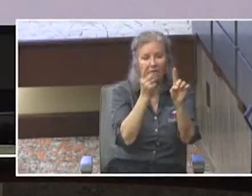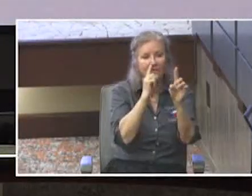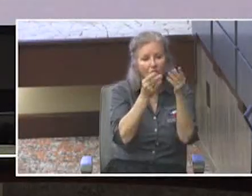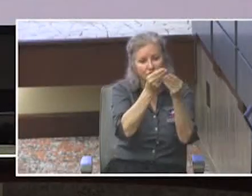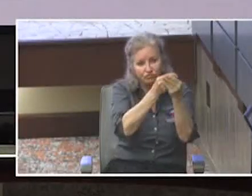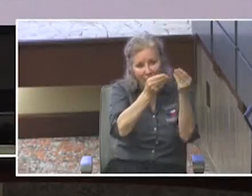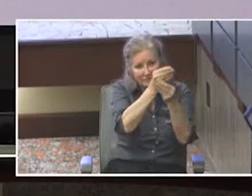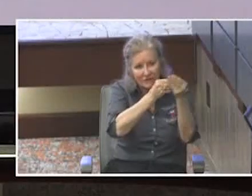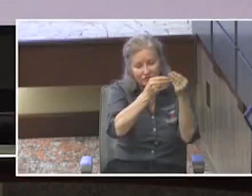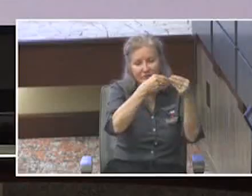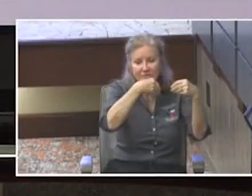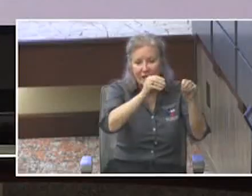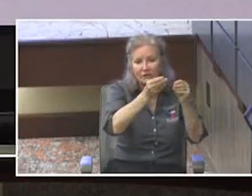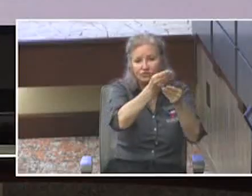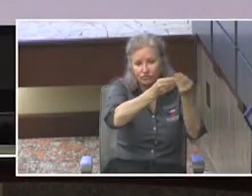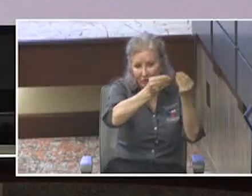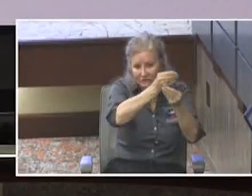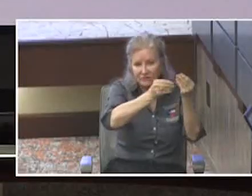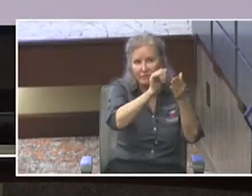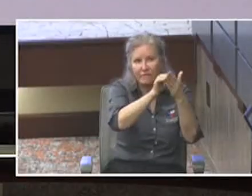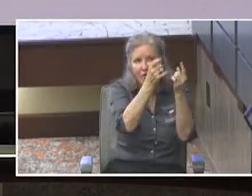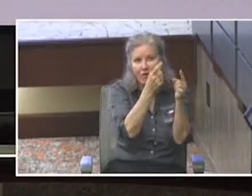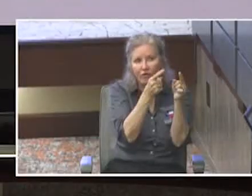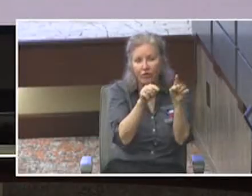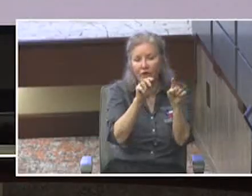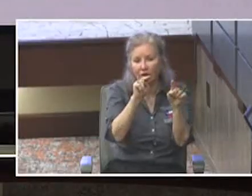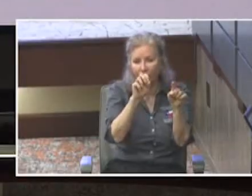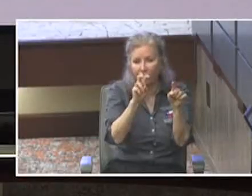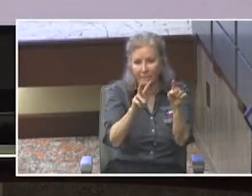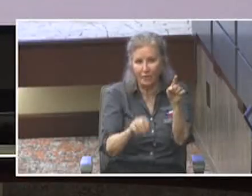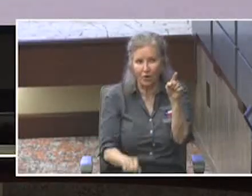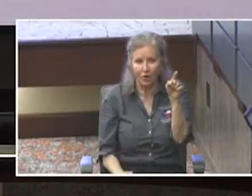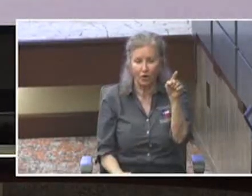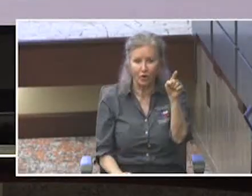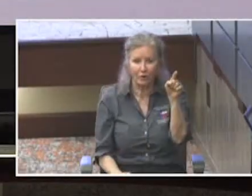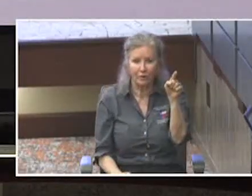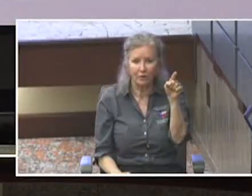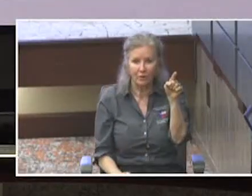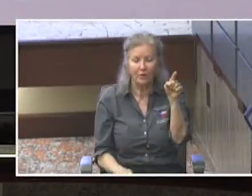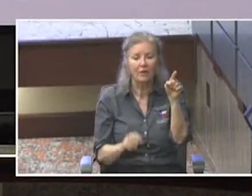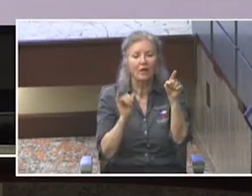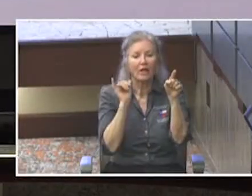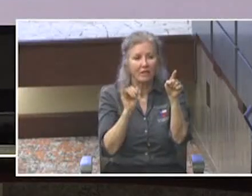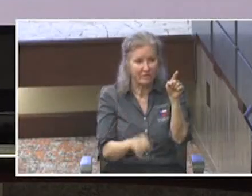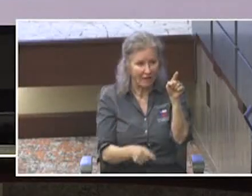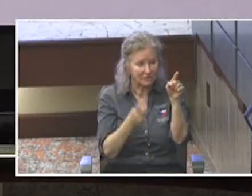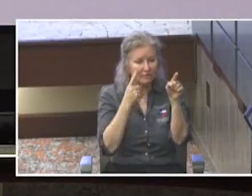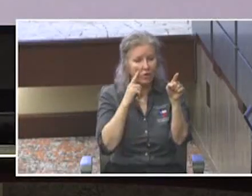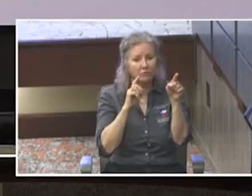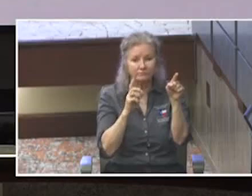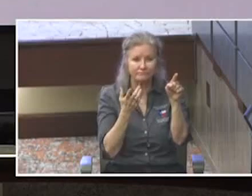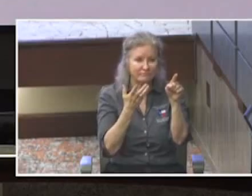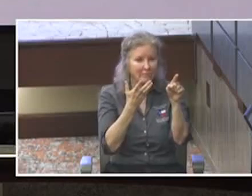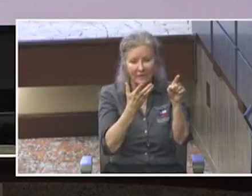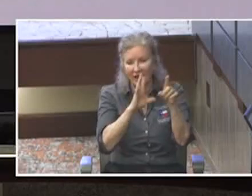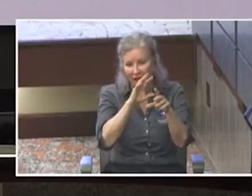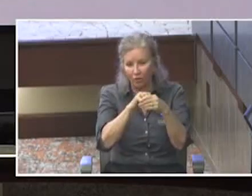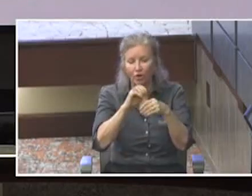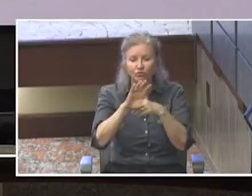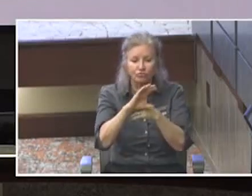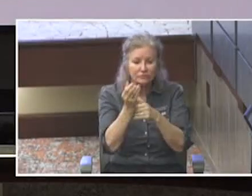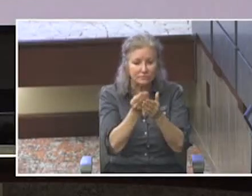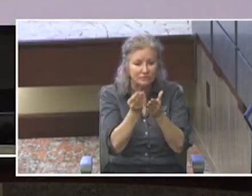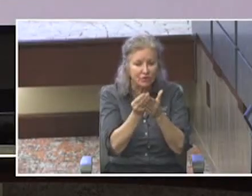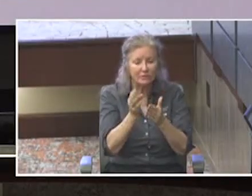sales transactions that are occurring in November. So that is ramping up for Christmas shopping. So we're